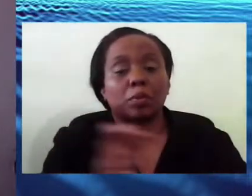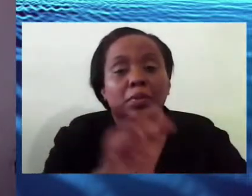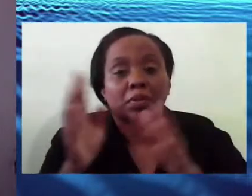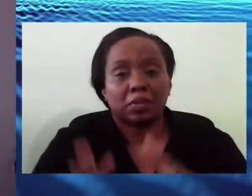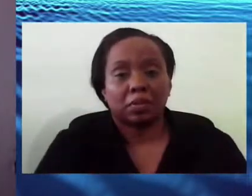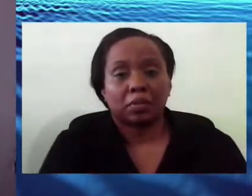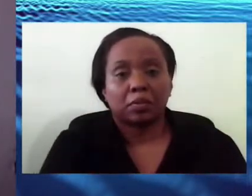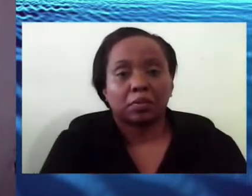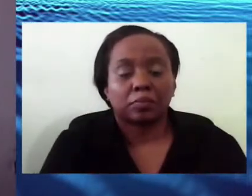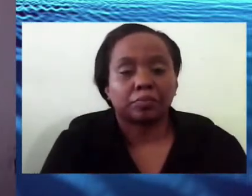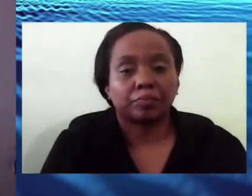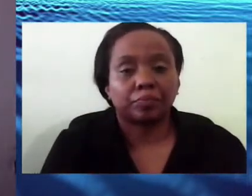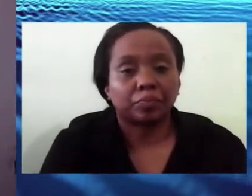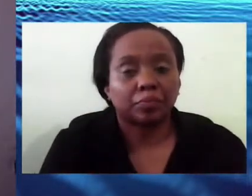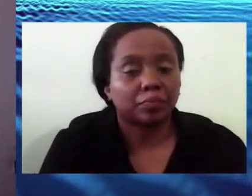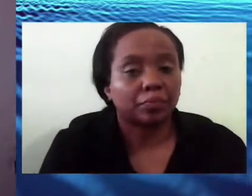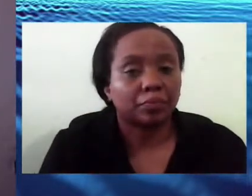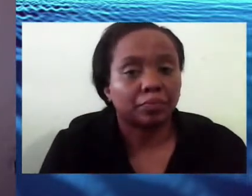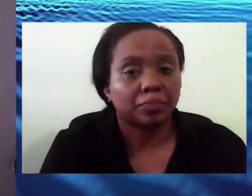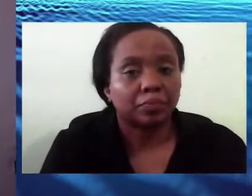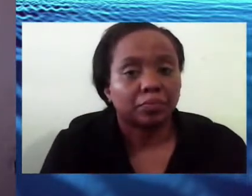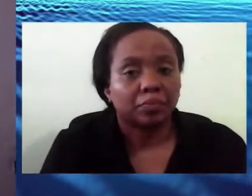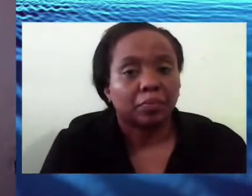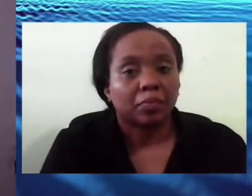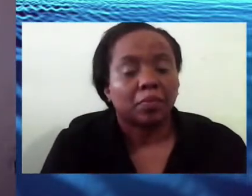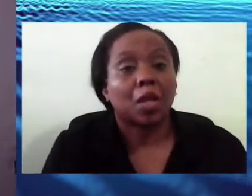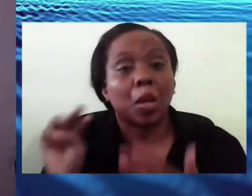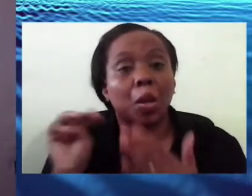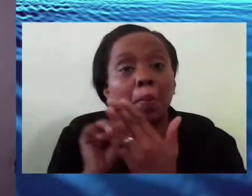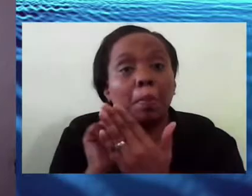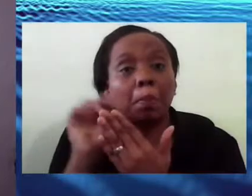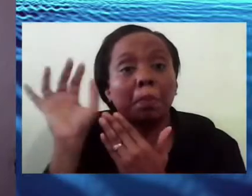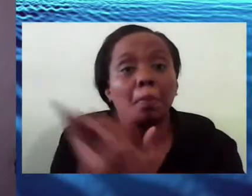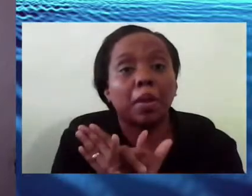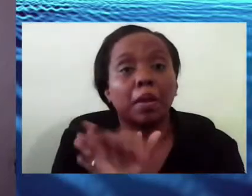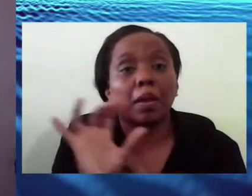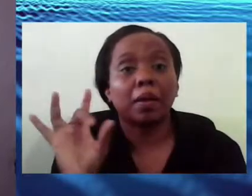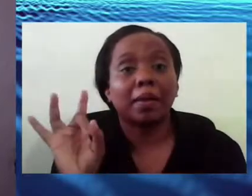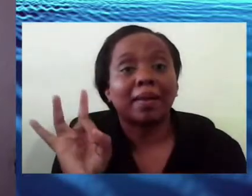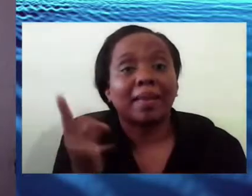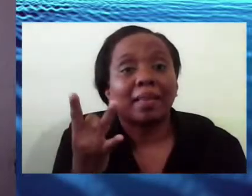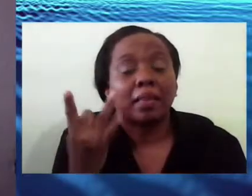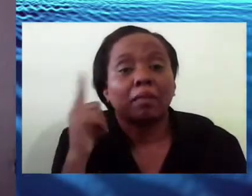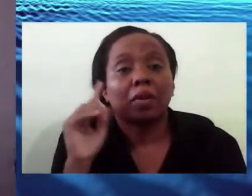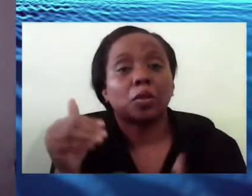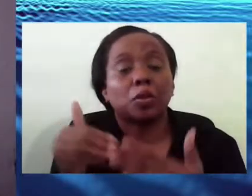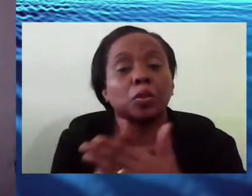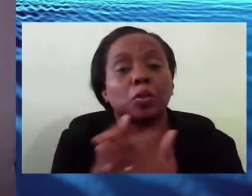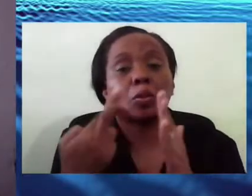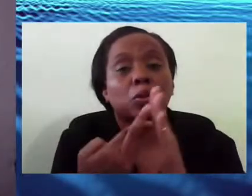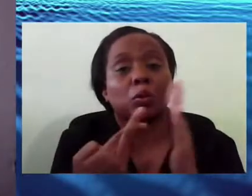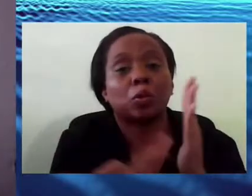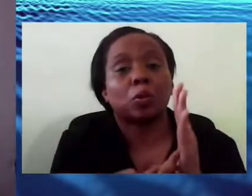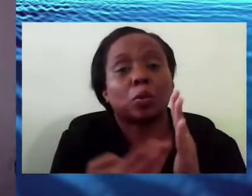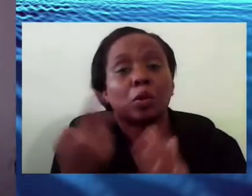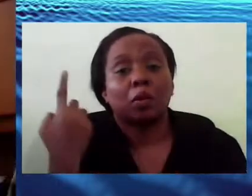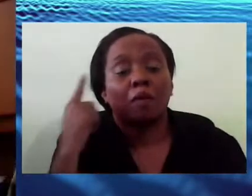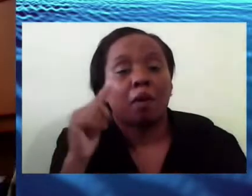still on track for the May 8th date for the new protocols as relates to the vaccinated